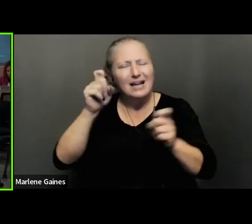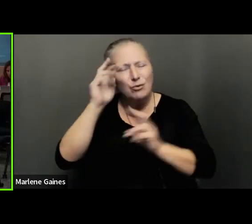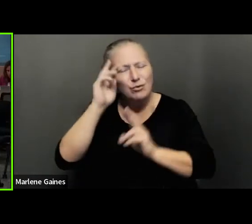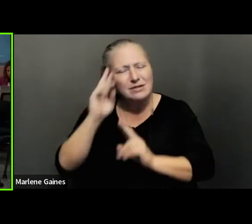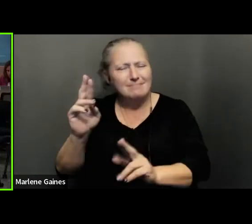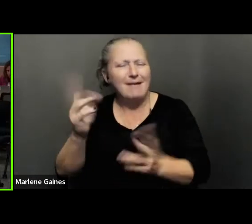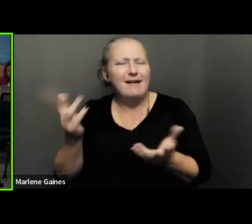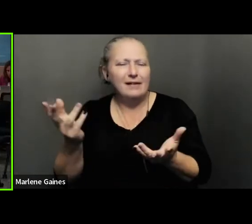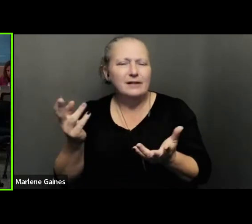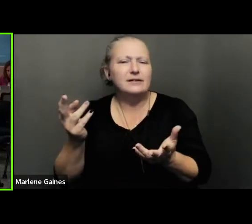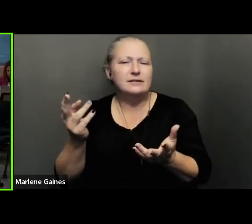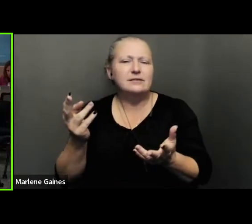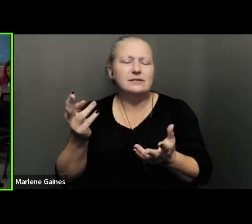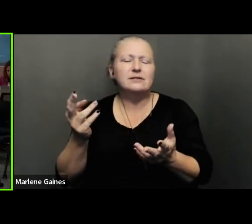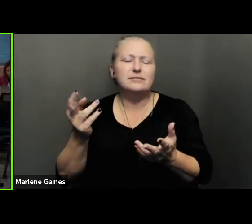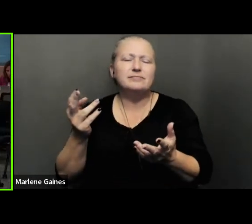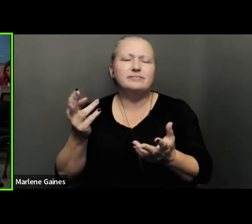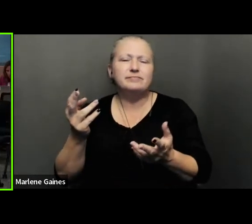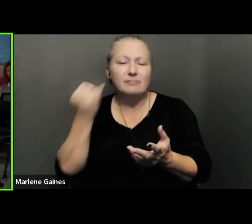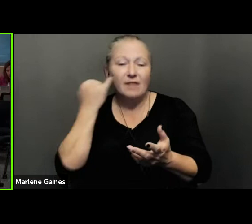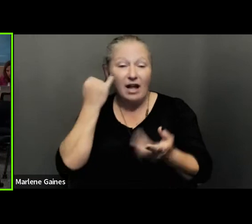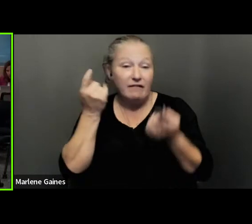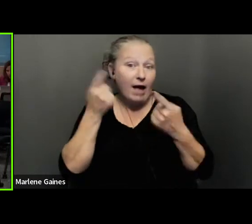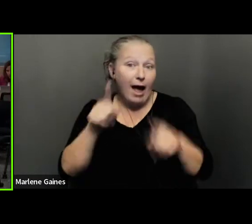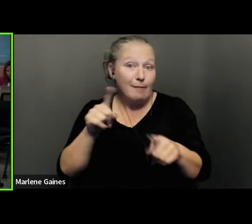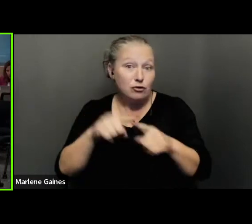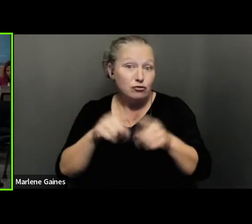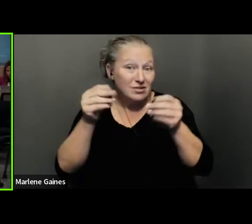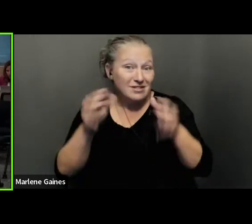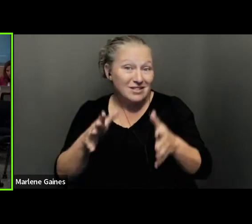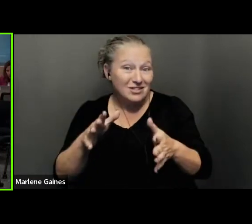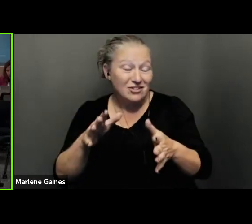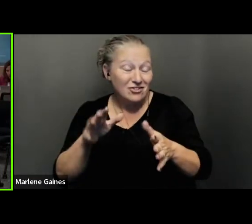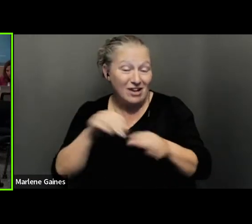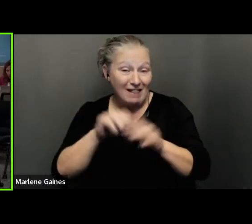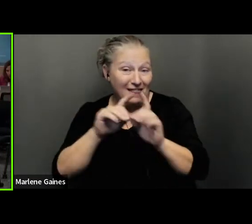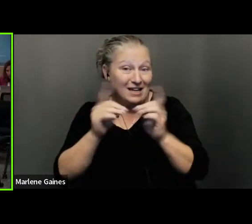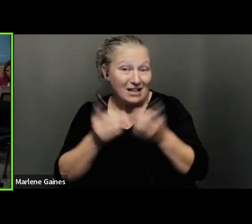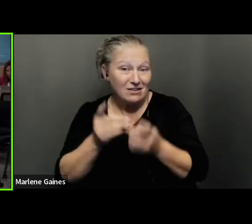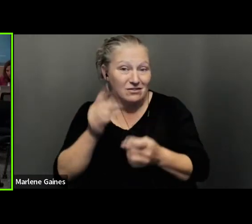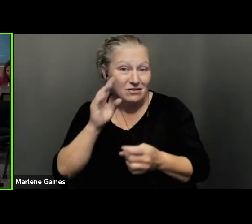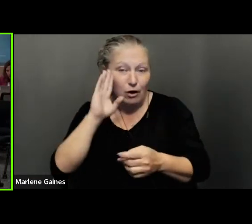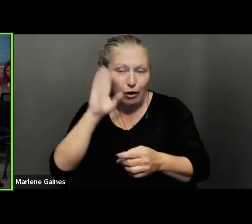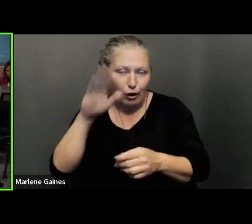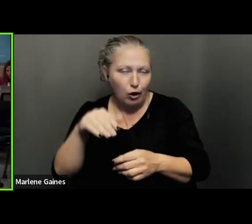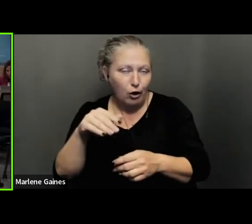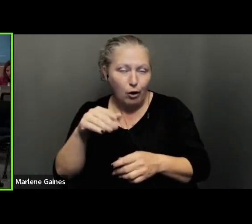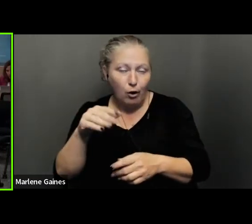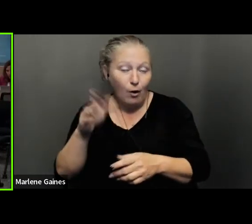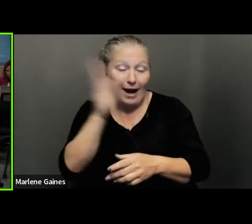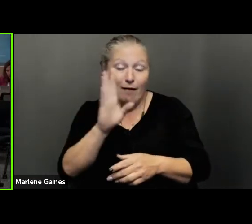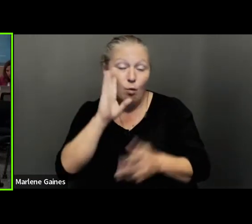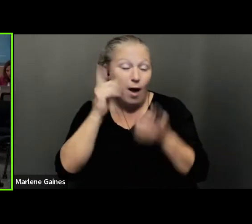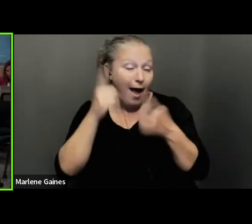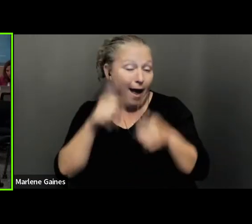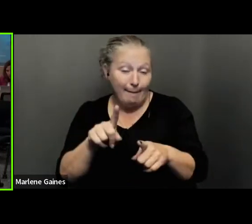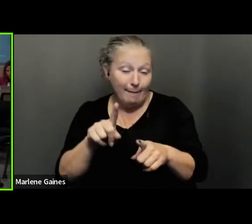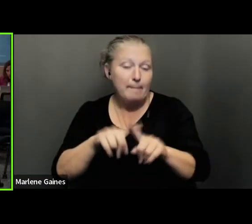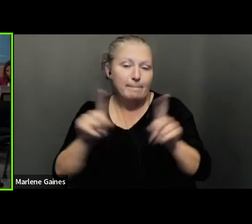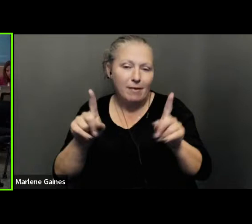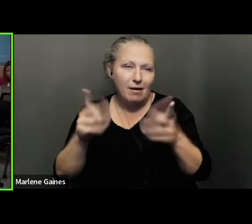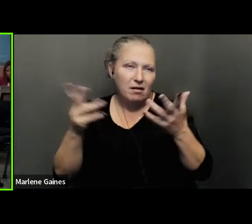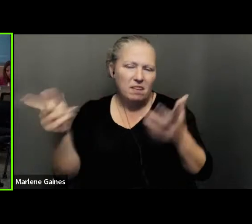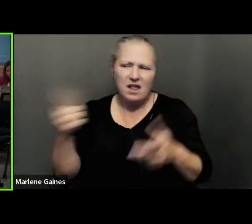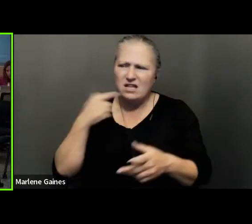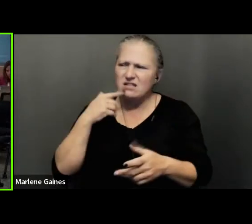We asked, would this have happened to a teacher in the district, which we all know it never would have happened. But they're like, oh,